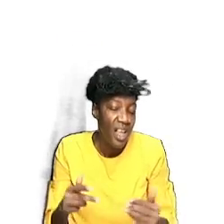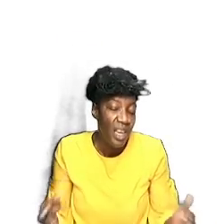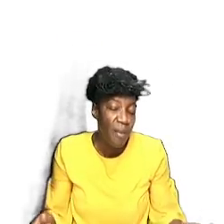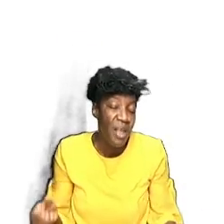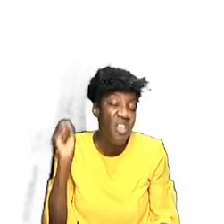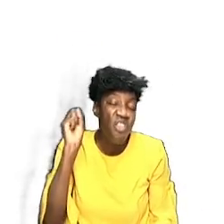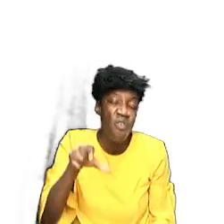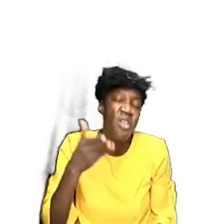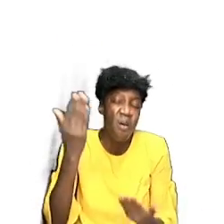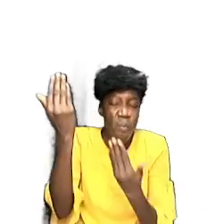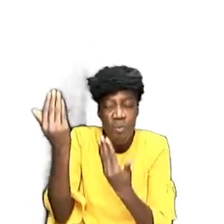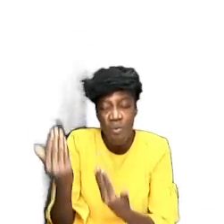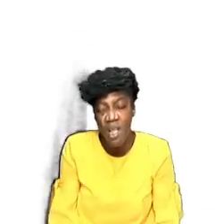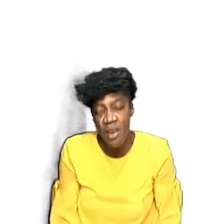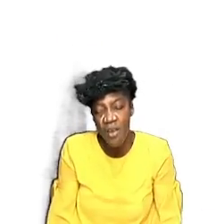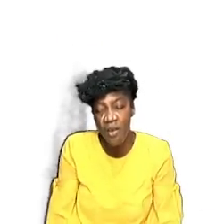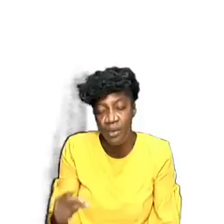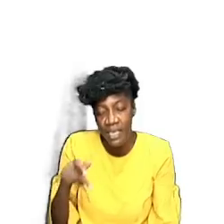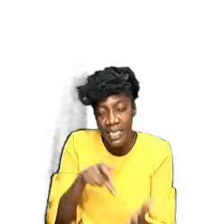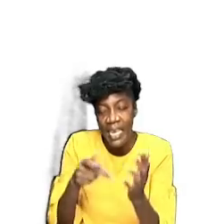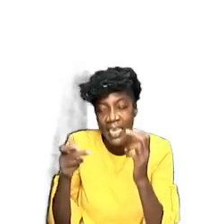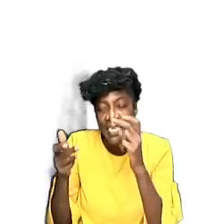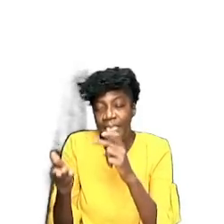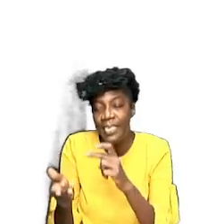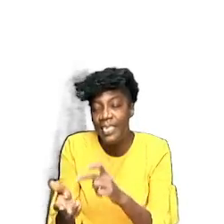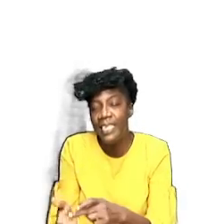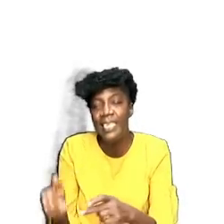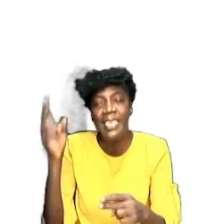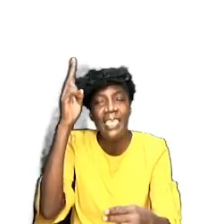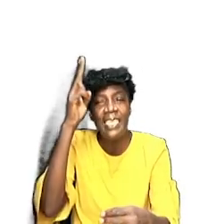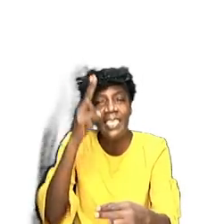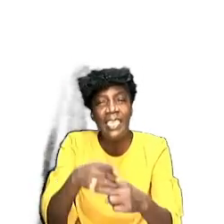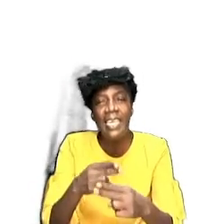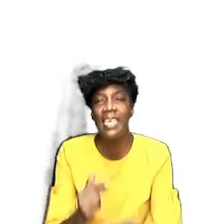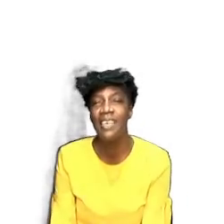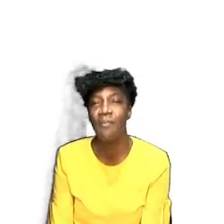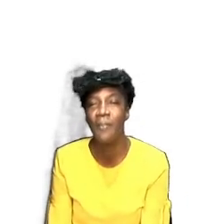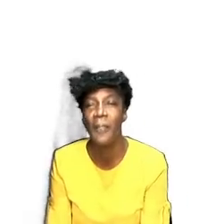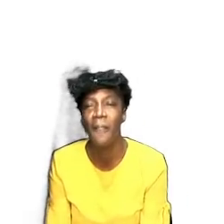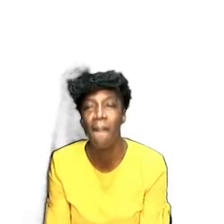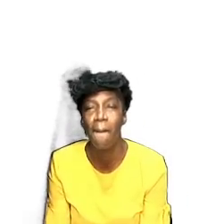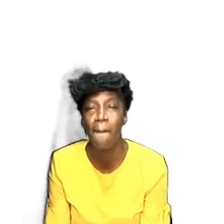able to bring it down in Jesus' name.